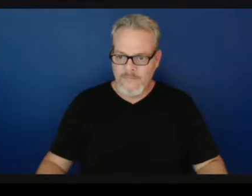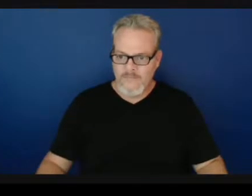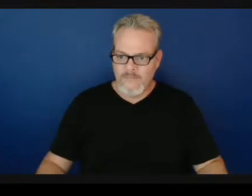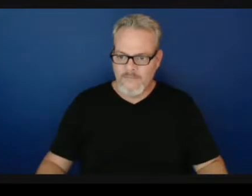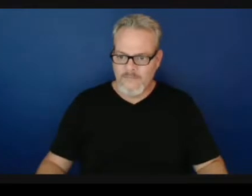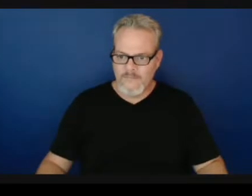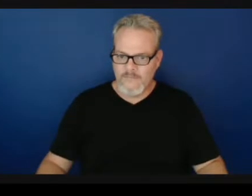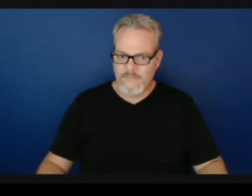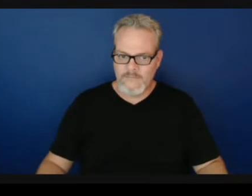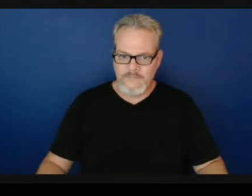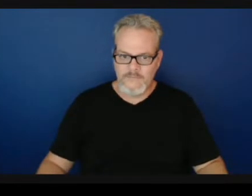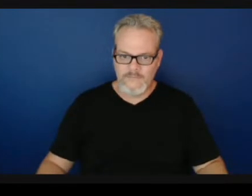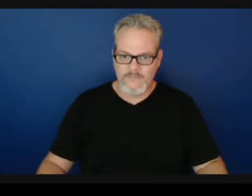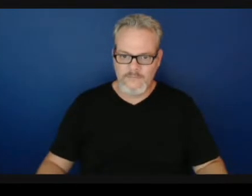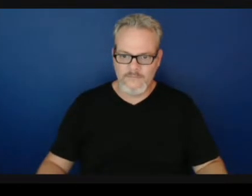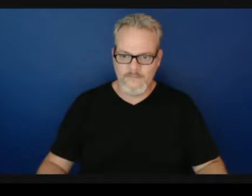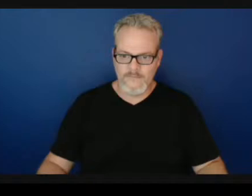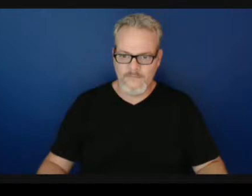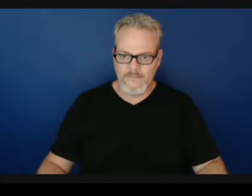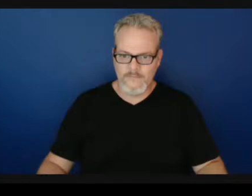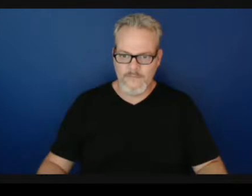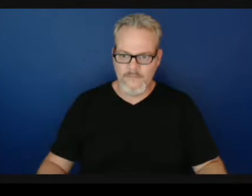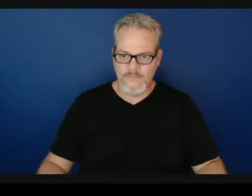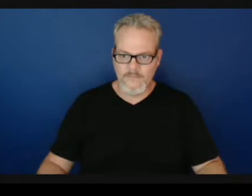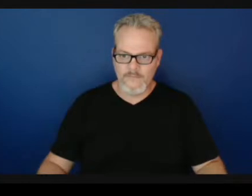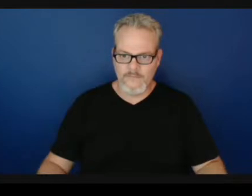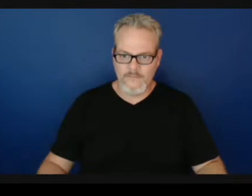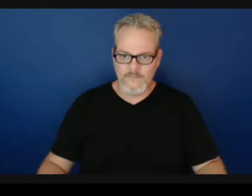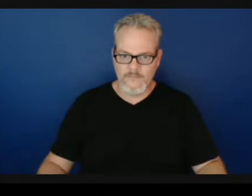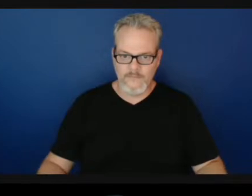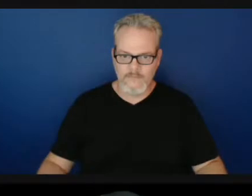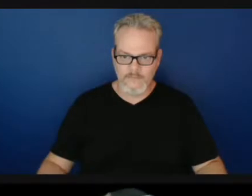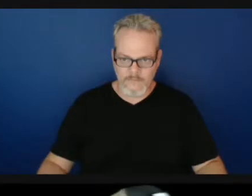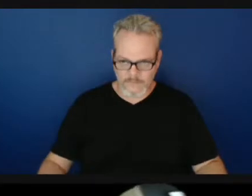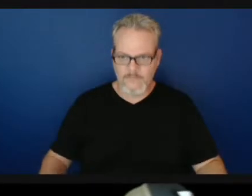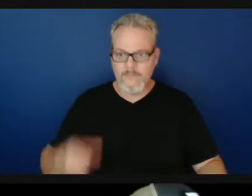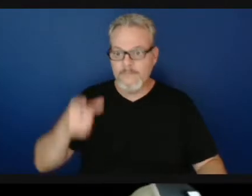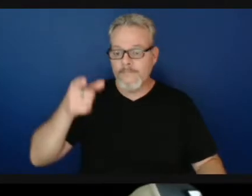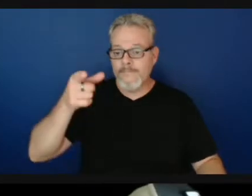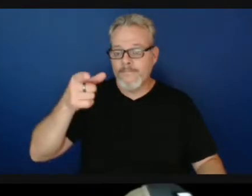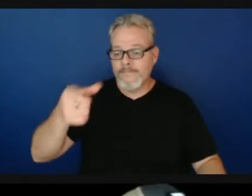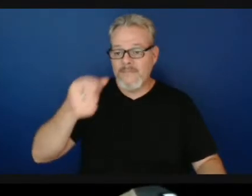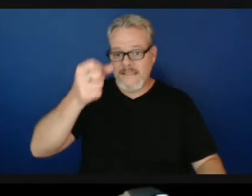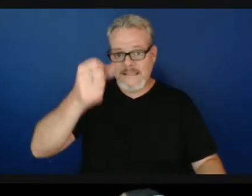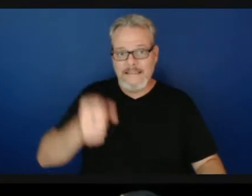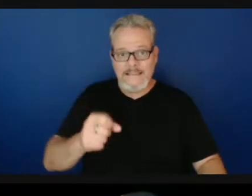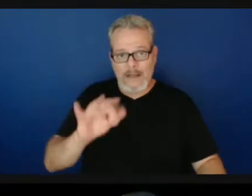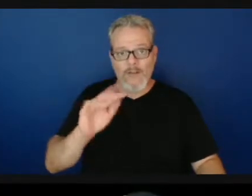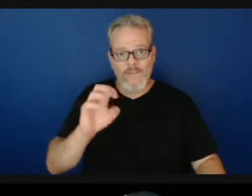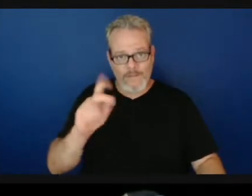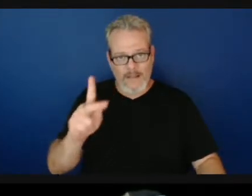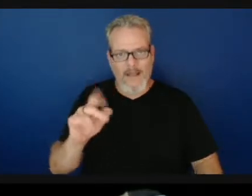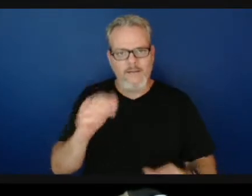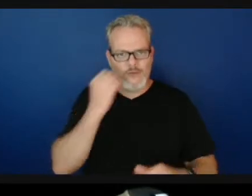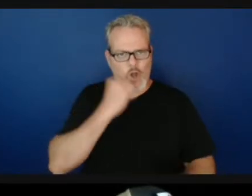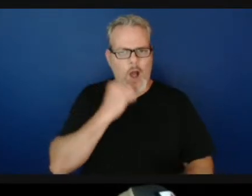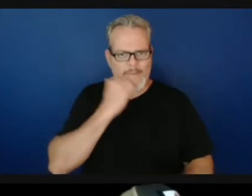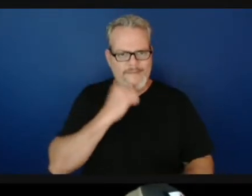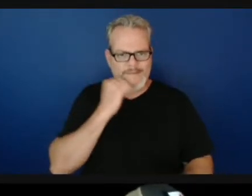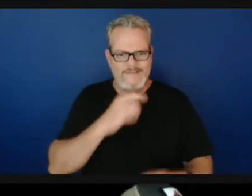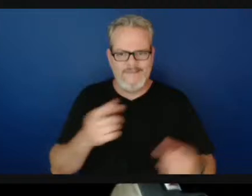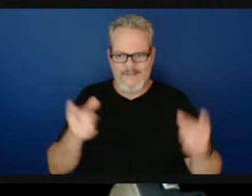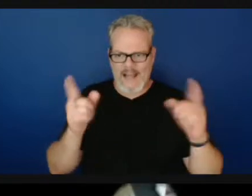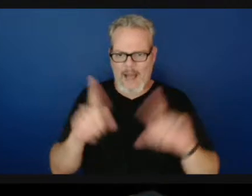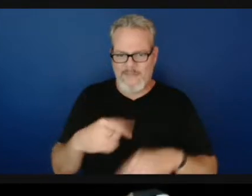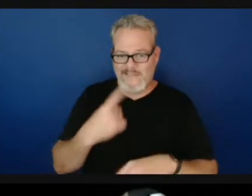we'll get into this a little bit further, but it does note that earthquakes in the south flank are fairly common. And the most